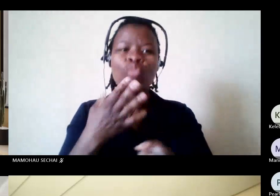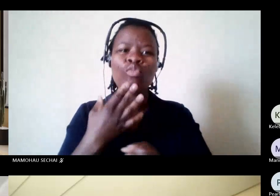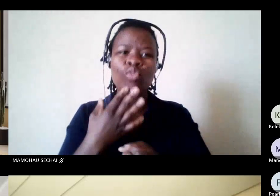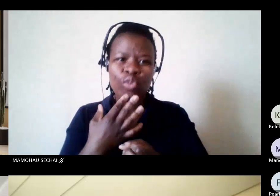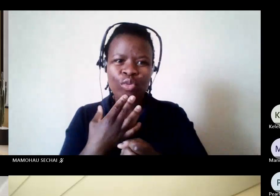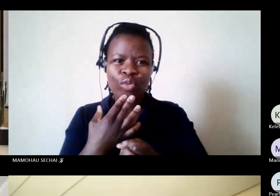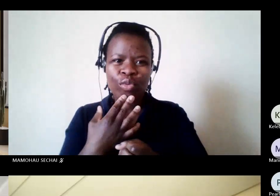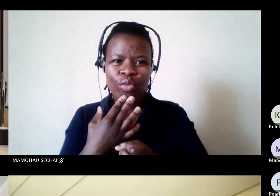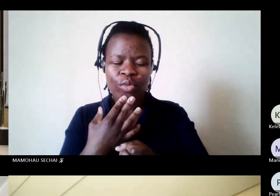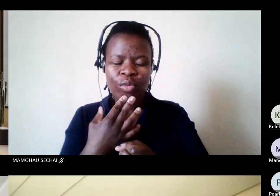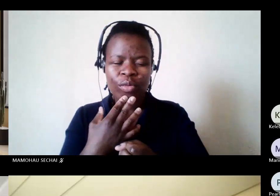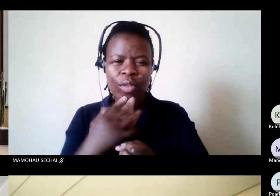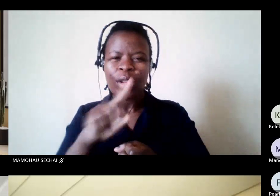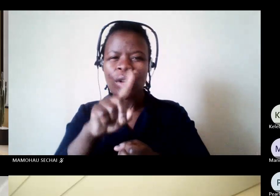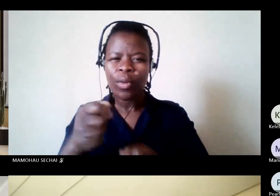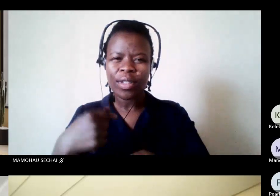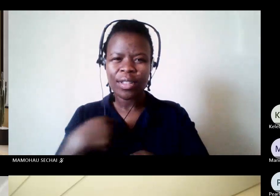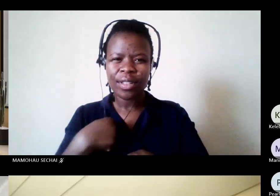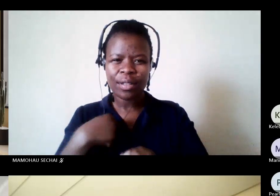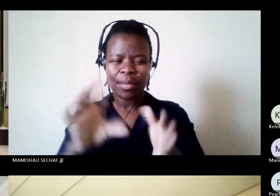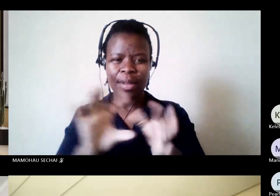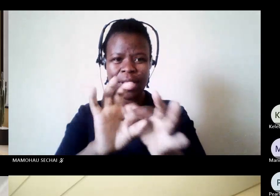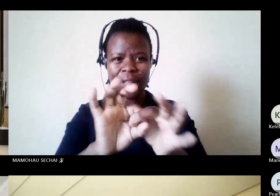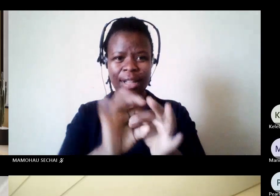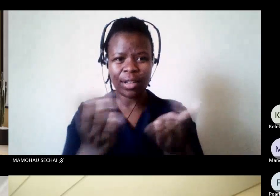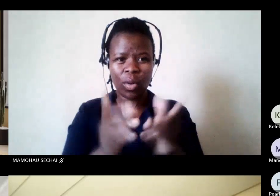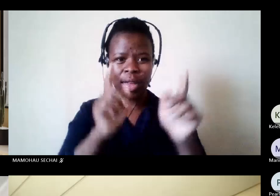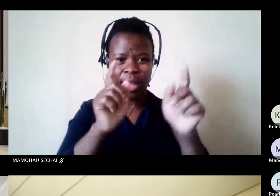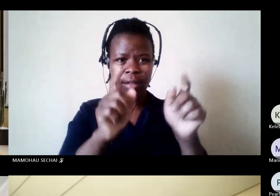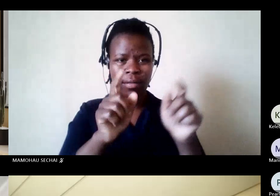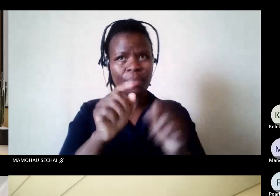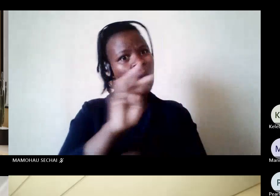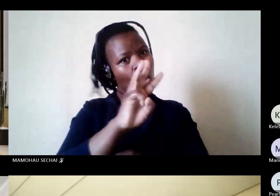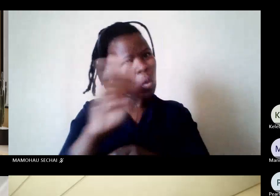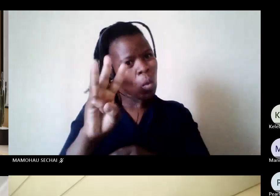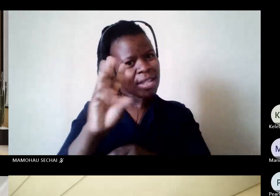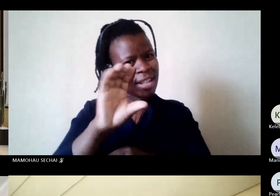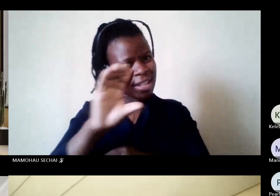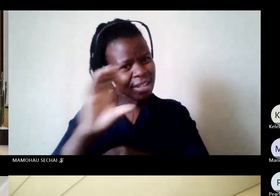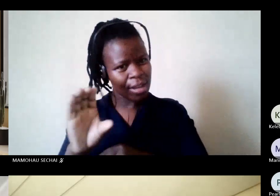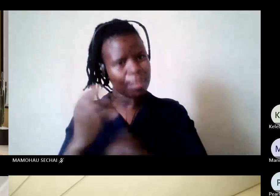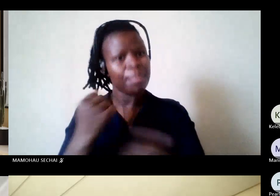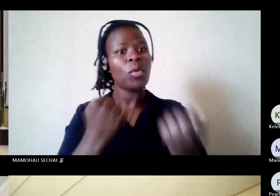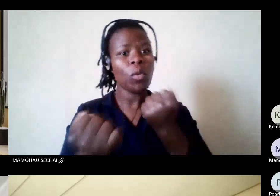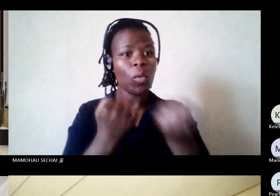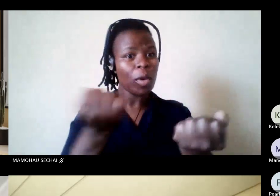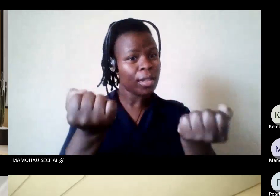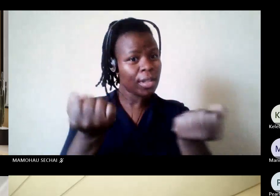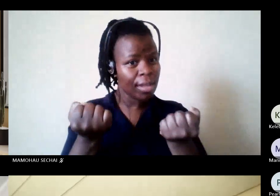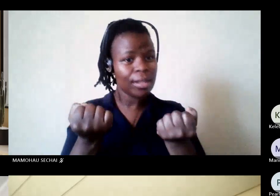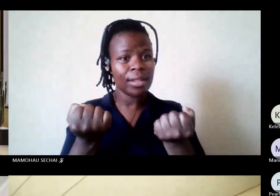is related to the Cape Town, Western Cape court case.